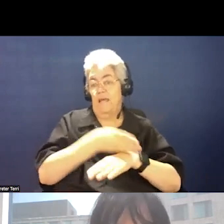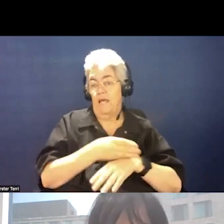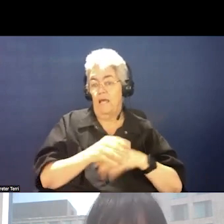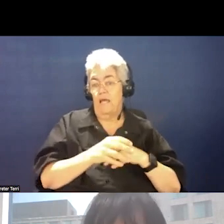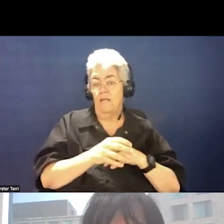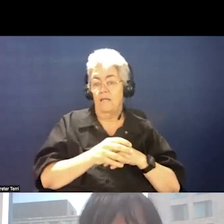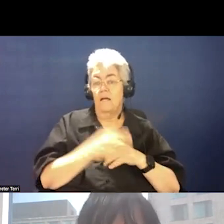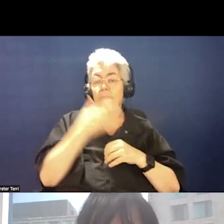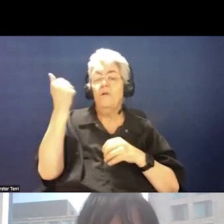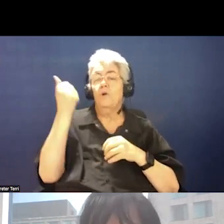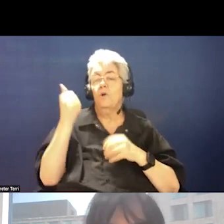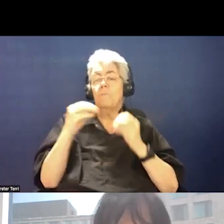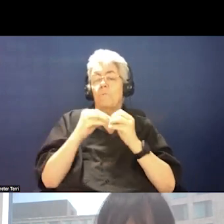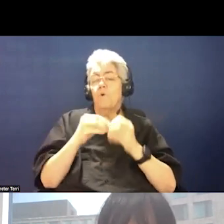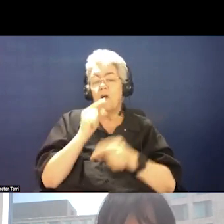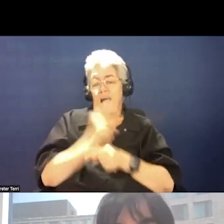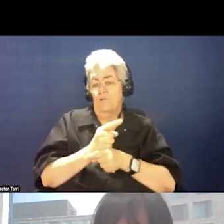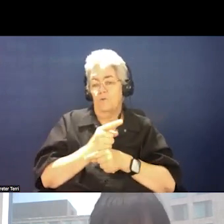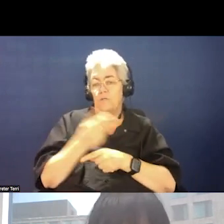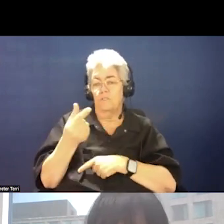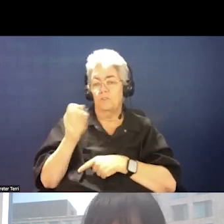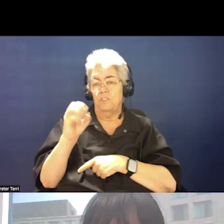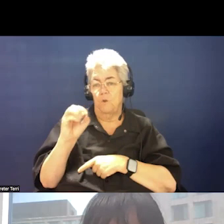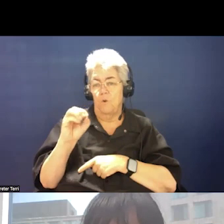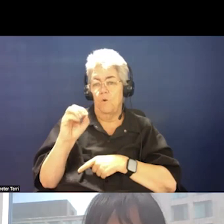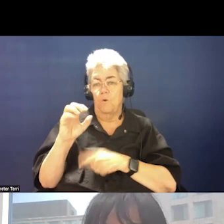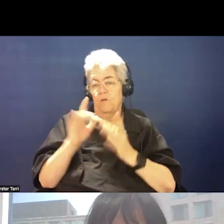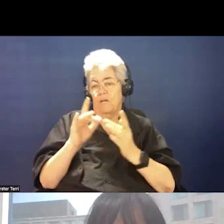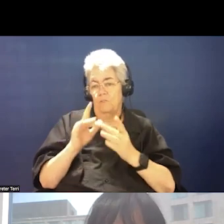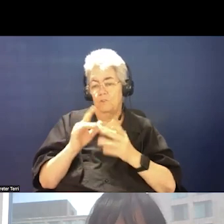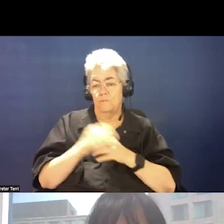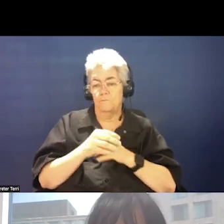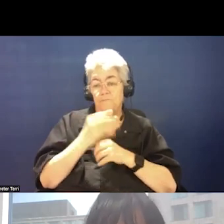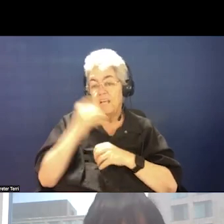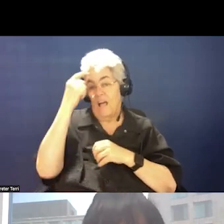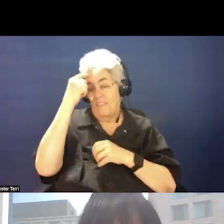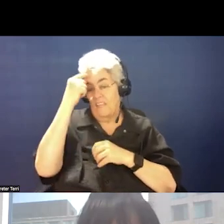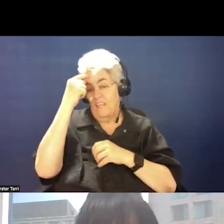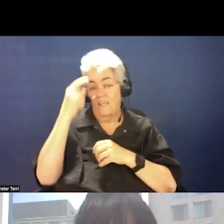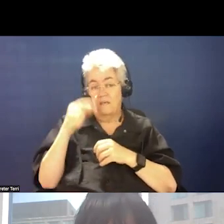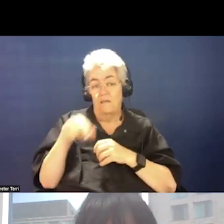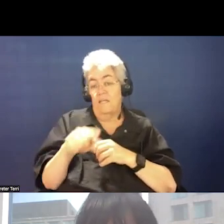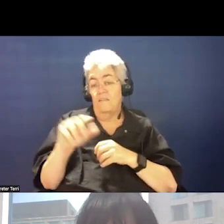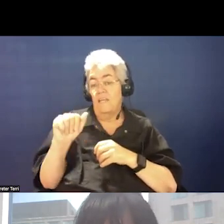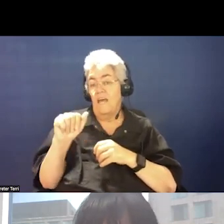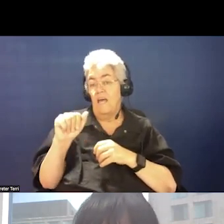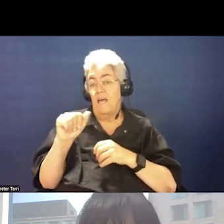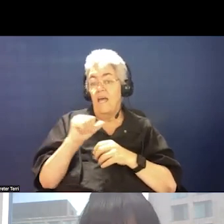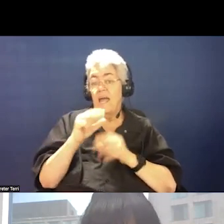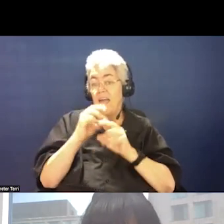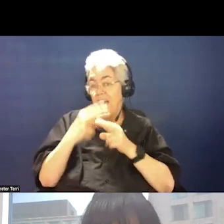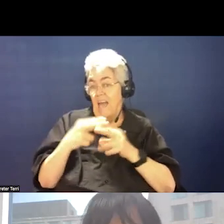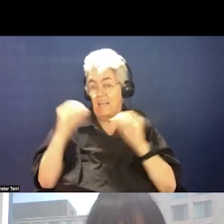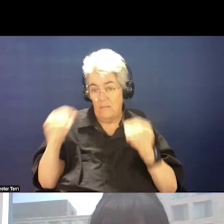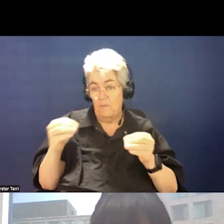better, more accurate geo connections. And I think, the anonymity portion as well is